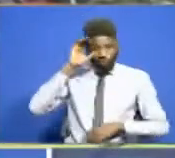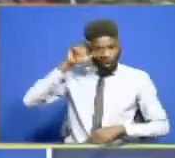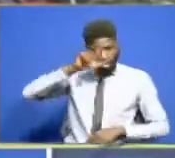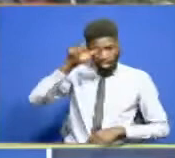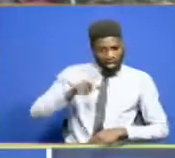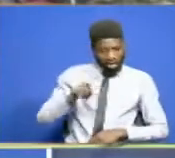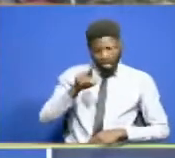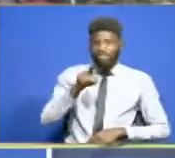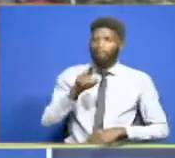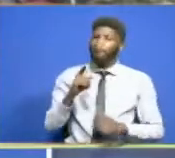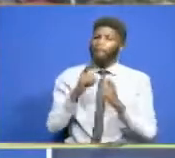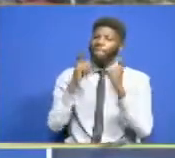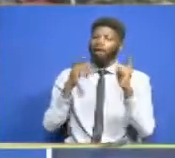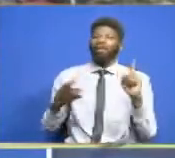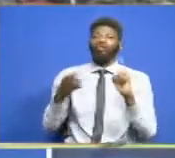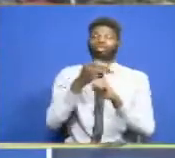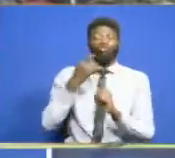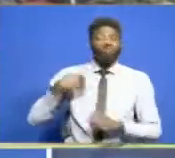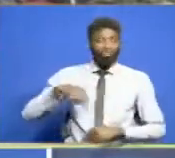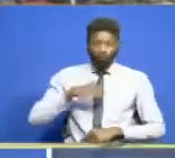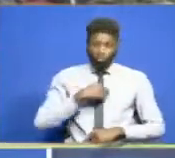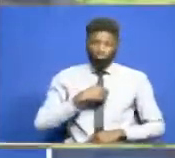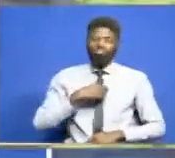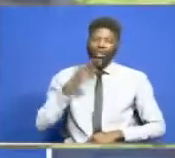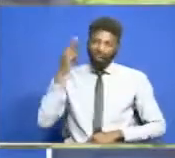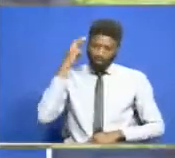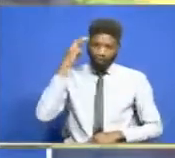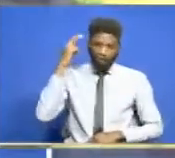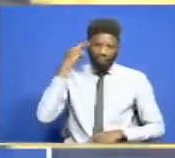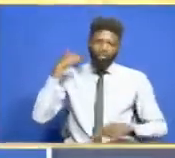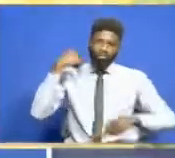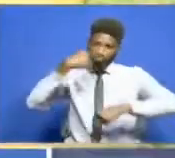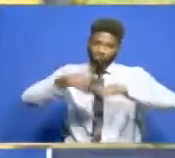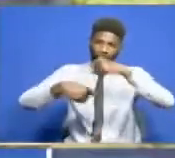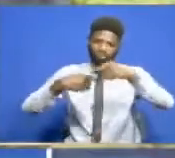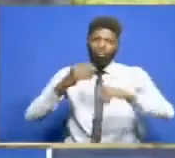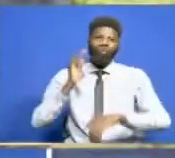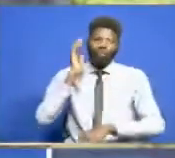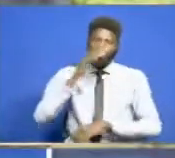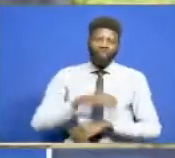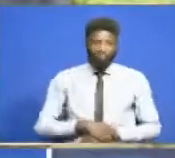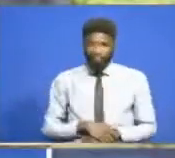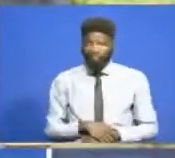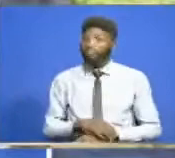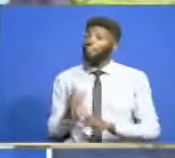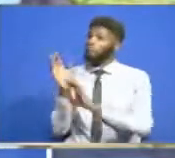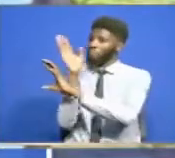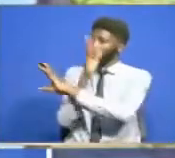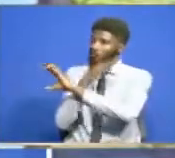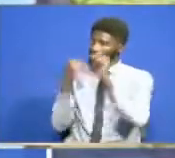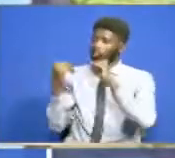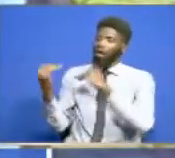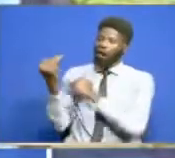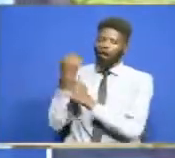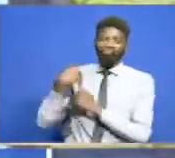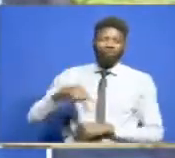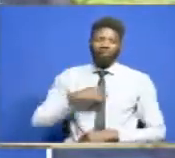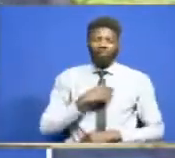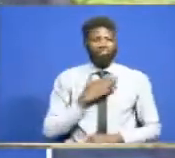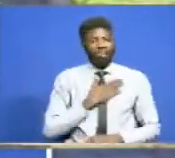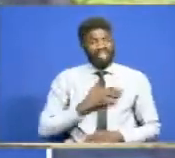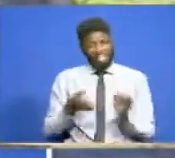that we will remain to remember. President ametushawishi ama ametuomba tafadhali, kama